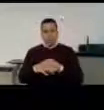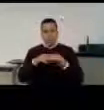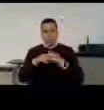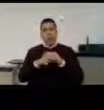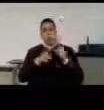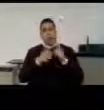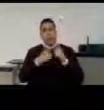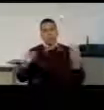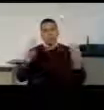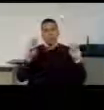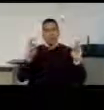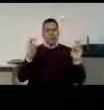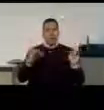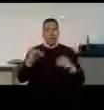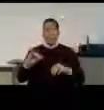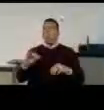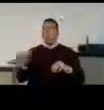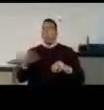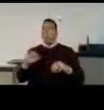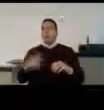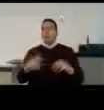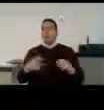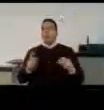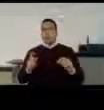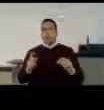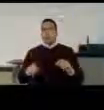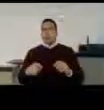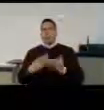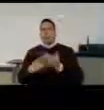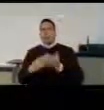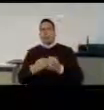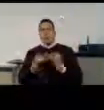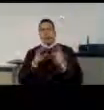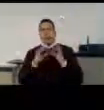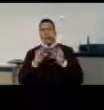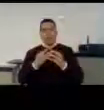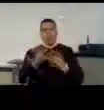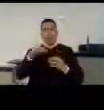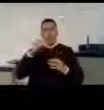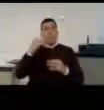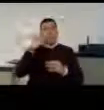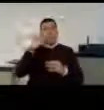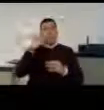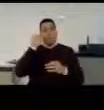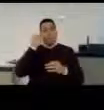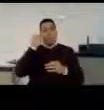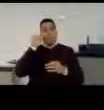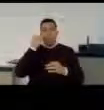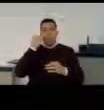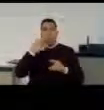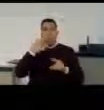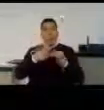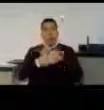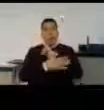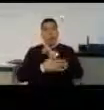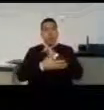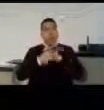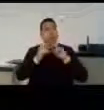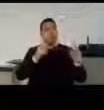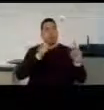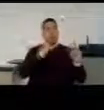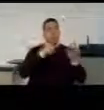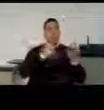issue. And then also being able to talk to families. It's a huge cultural difference if you come from a country where people don't speak about